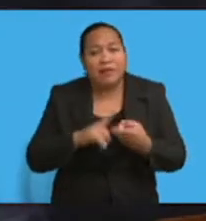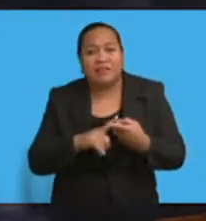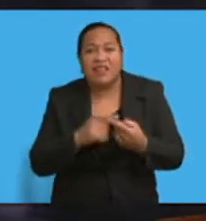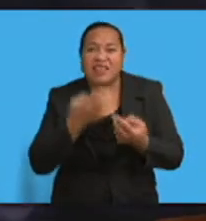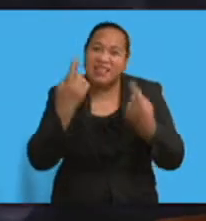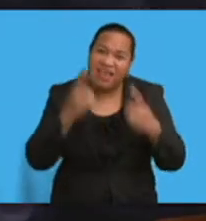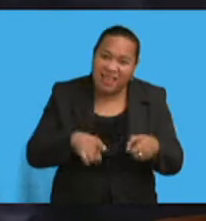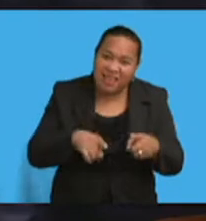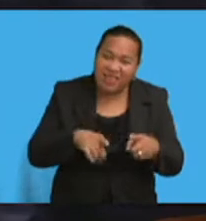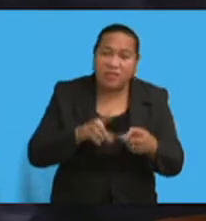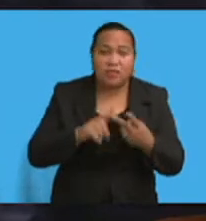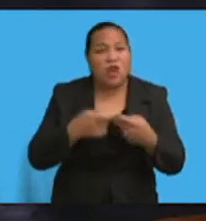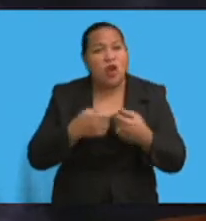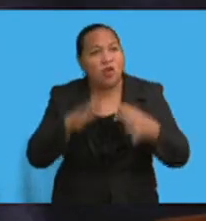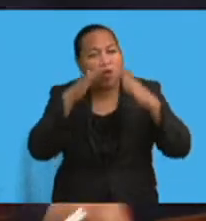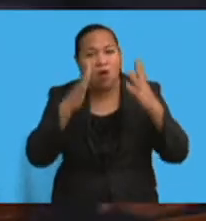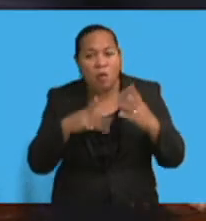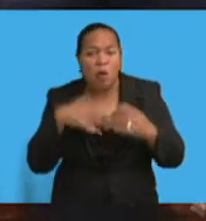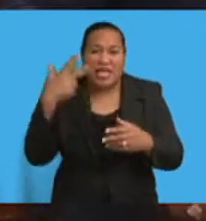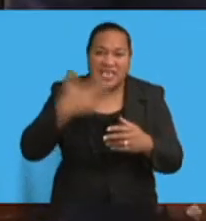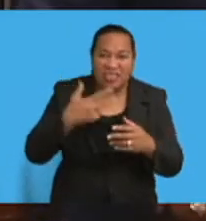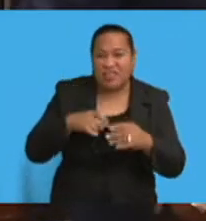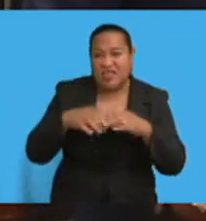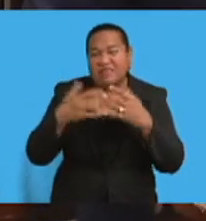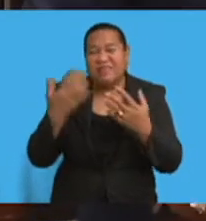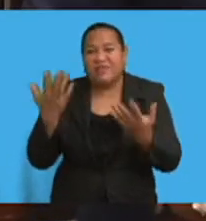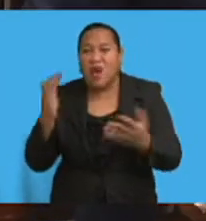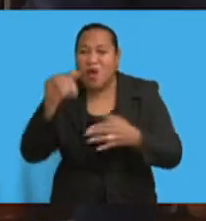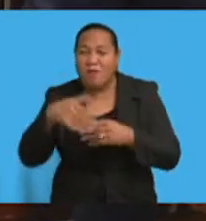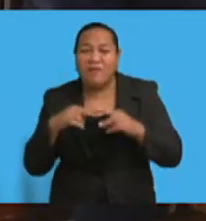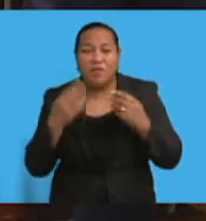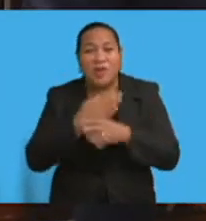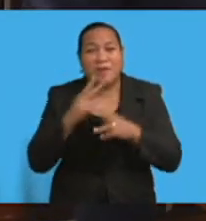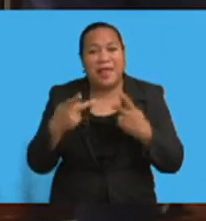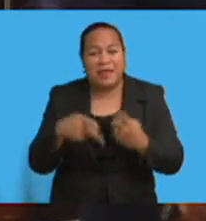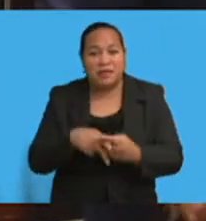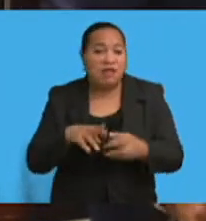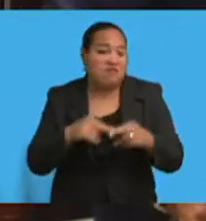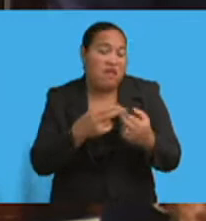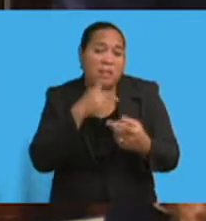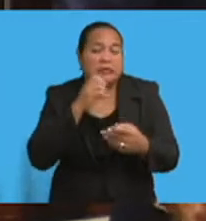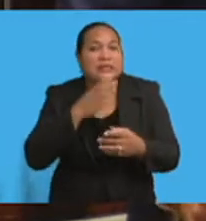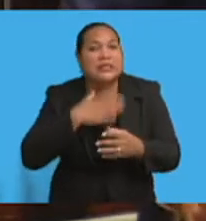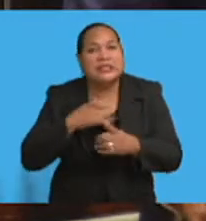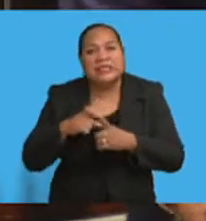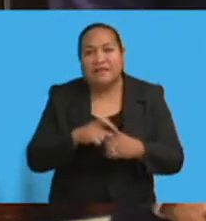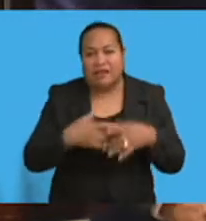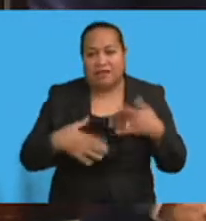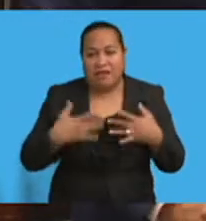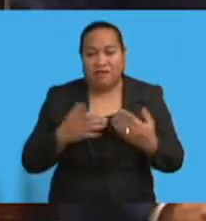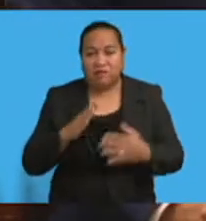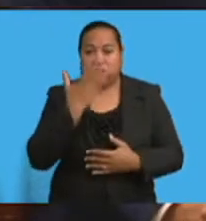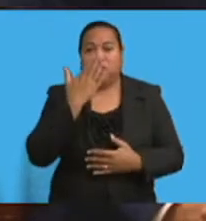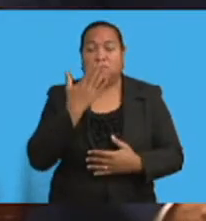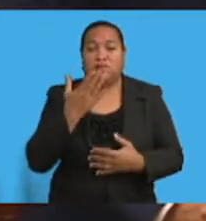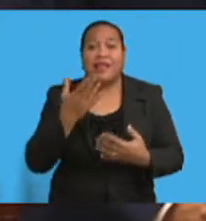the loss of their home, or an injury in the workplace, quite abruptly. A family can find themselves in an incredibly difficult situation. That is